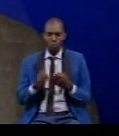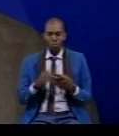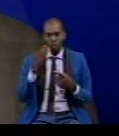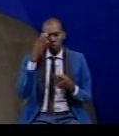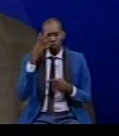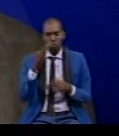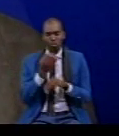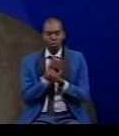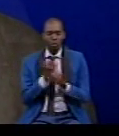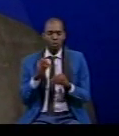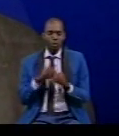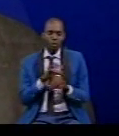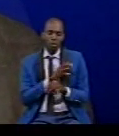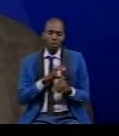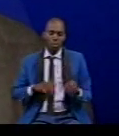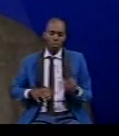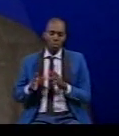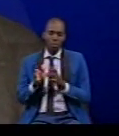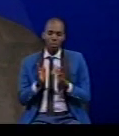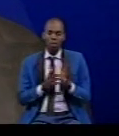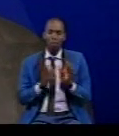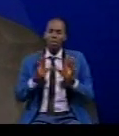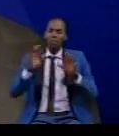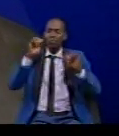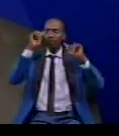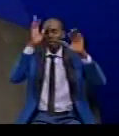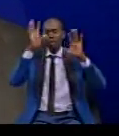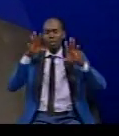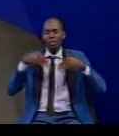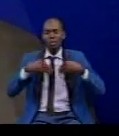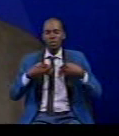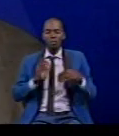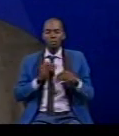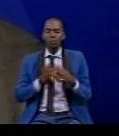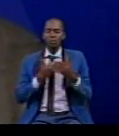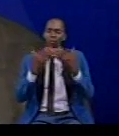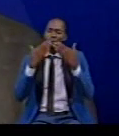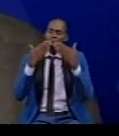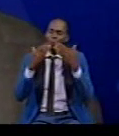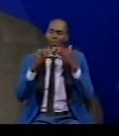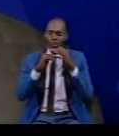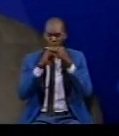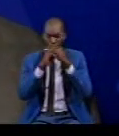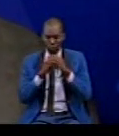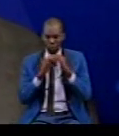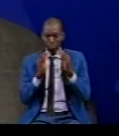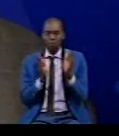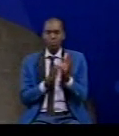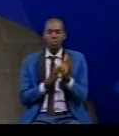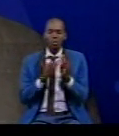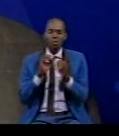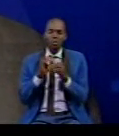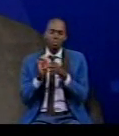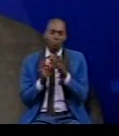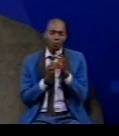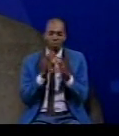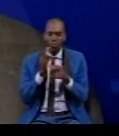prosper. That's the word of God. There are people, how do they cover their sins? They say, see